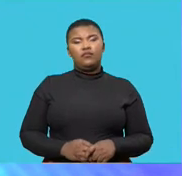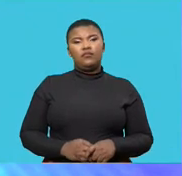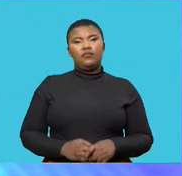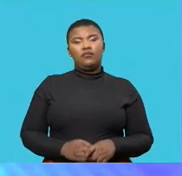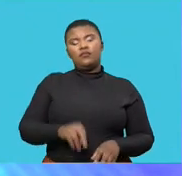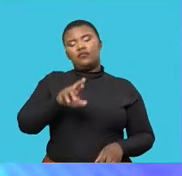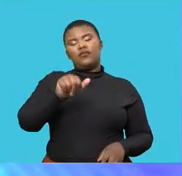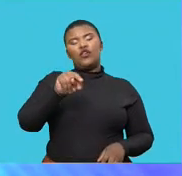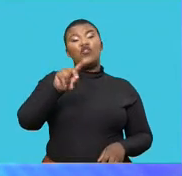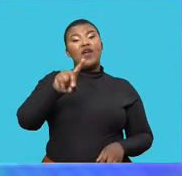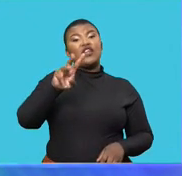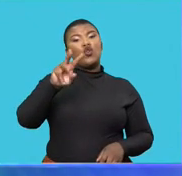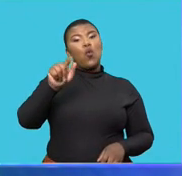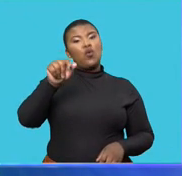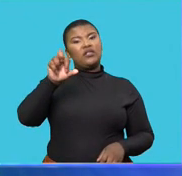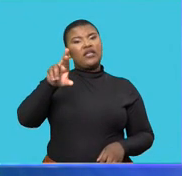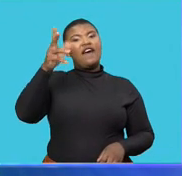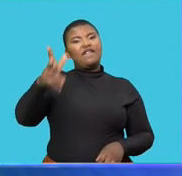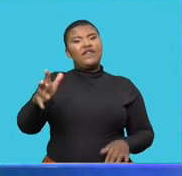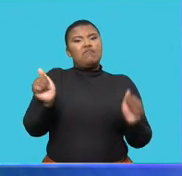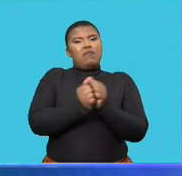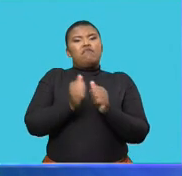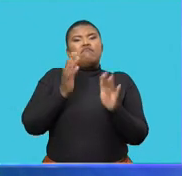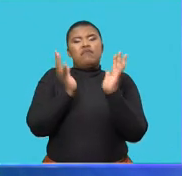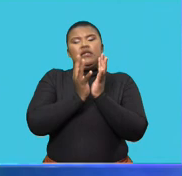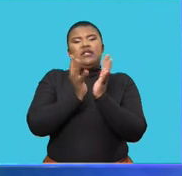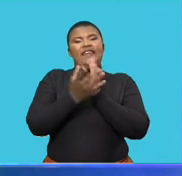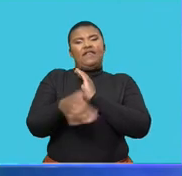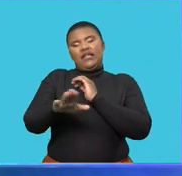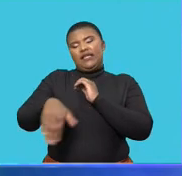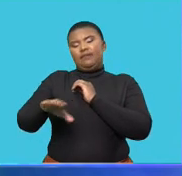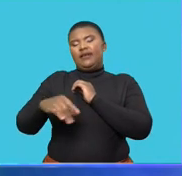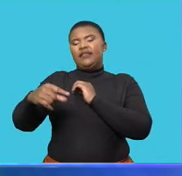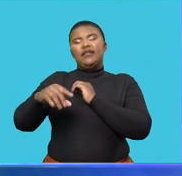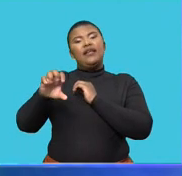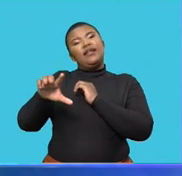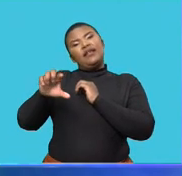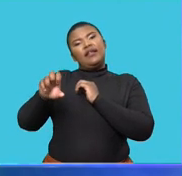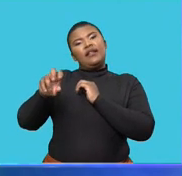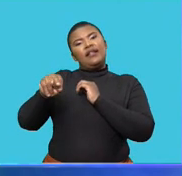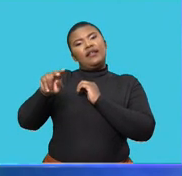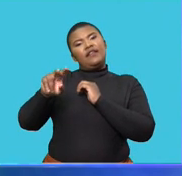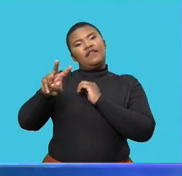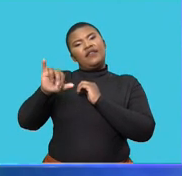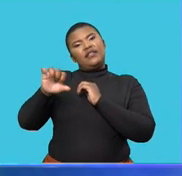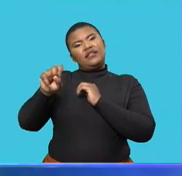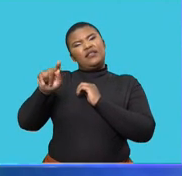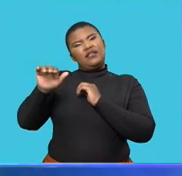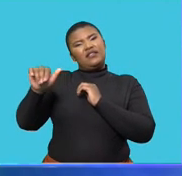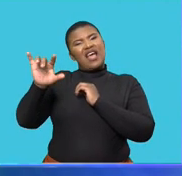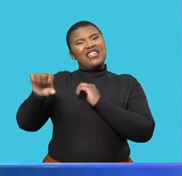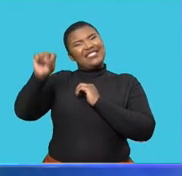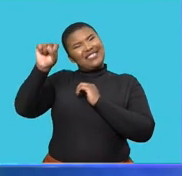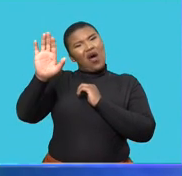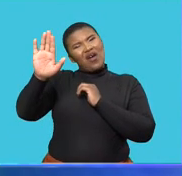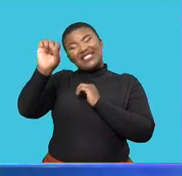On to this now, Rand Water held a media briefing in Glenvista Johannesburg South earlier today to give an update on the bulk water system provision in